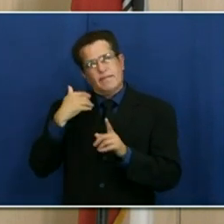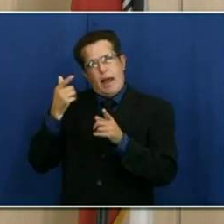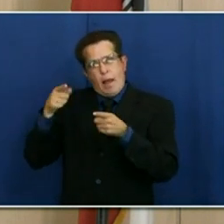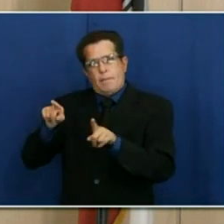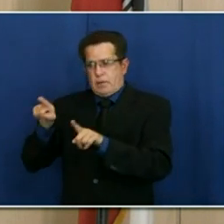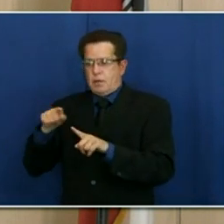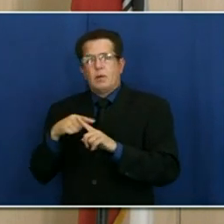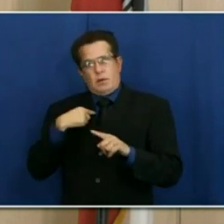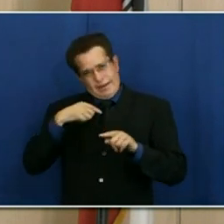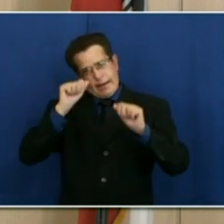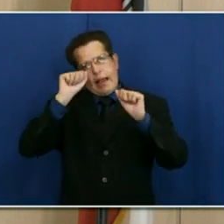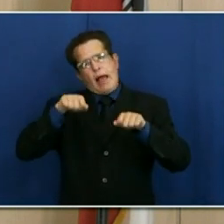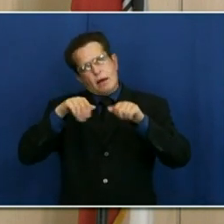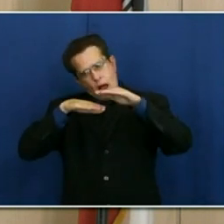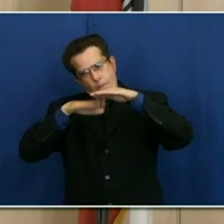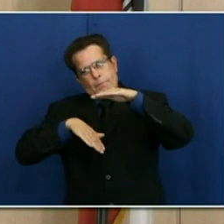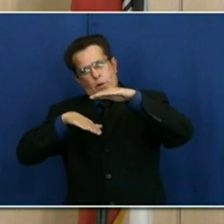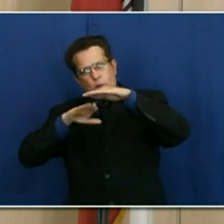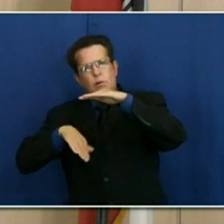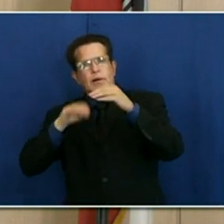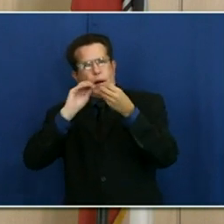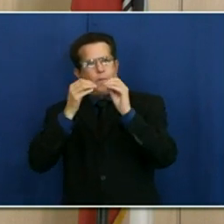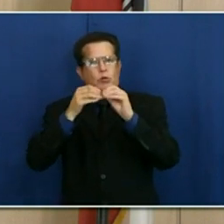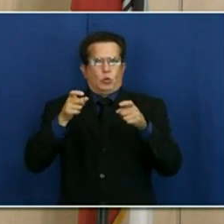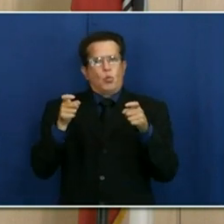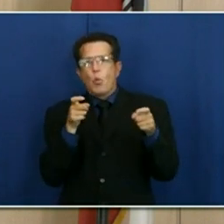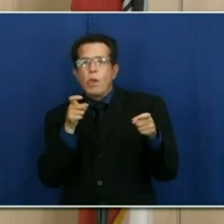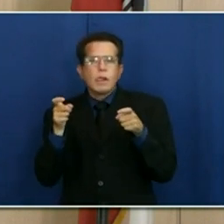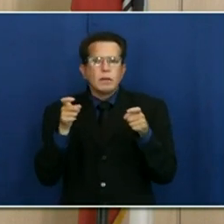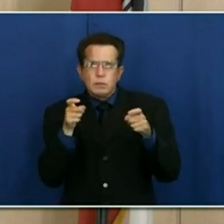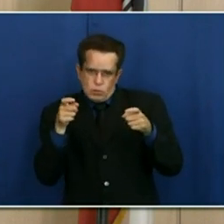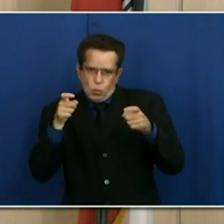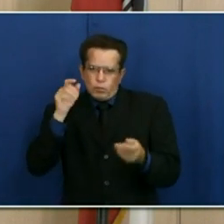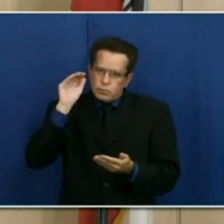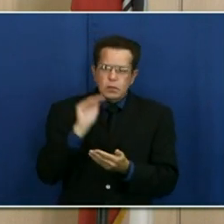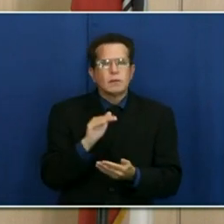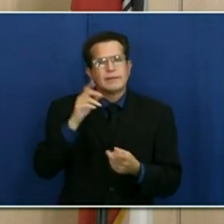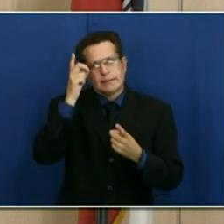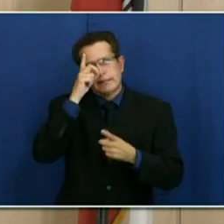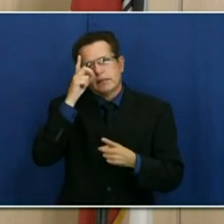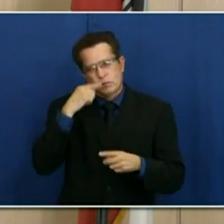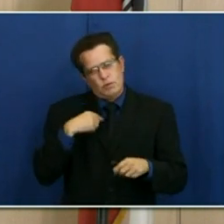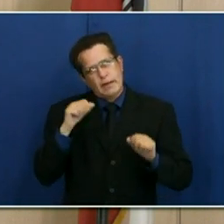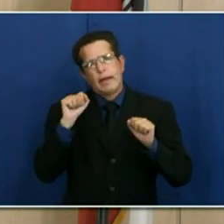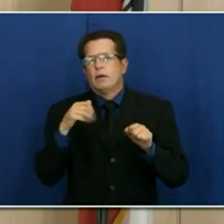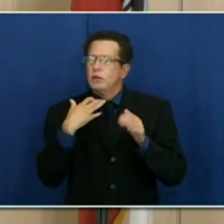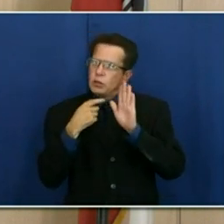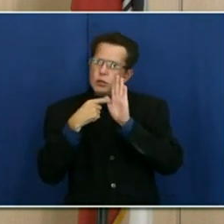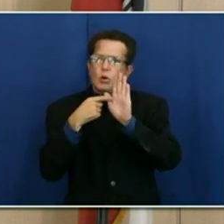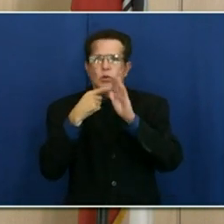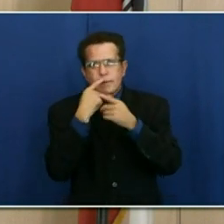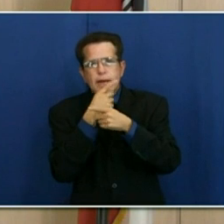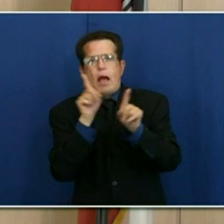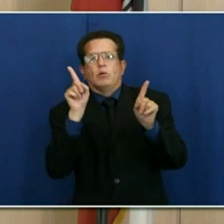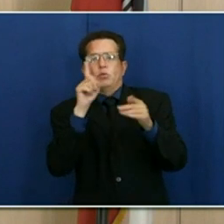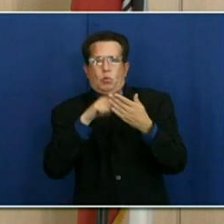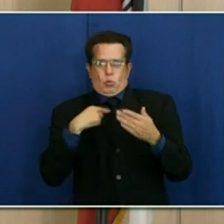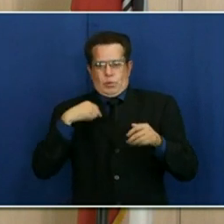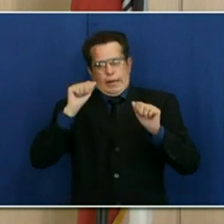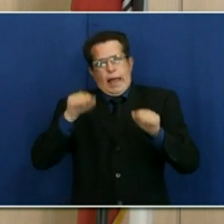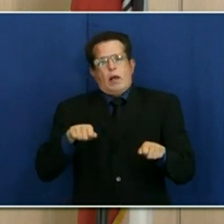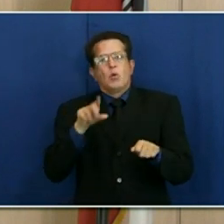these numbers under control and continue to advance forward. We wanted to share the updated numbers, share some specific things we think we can